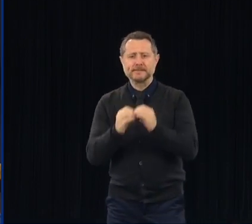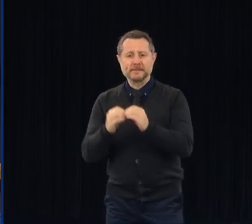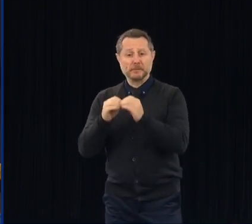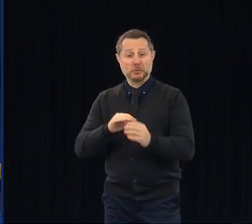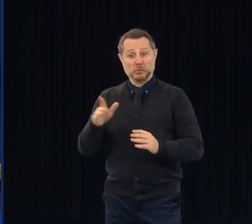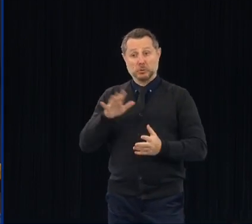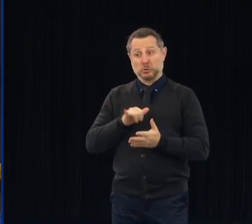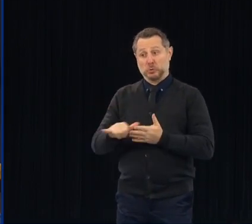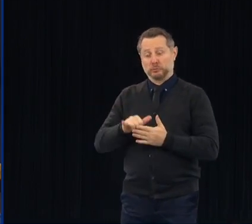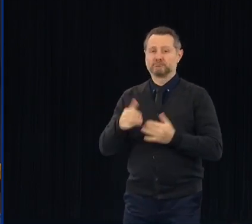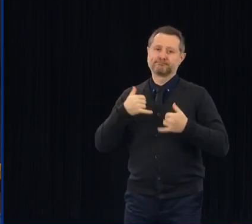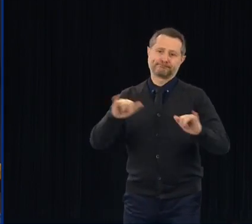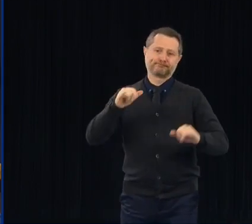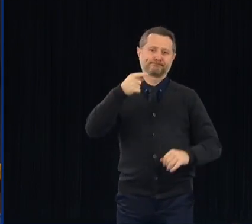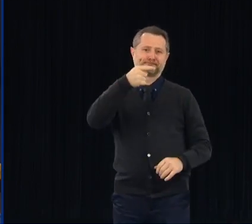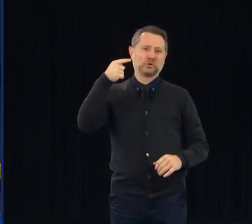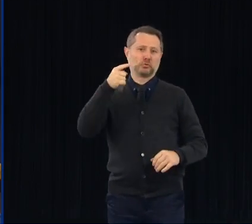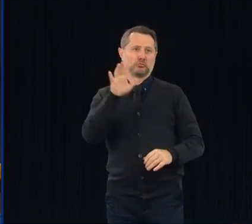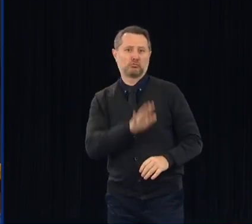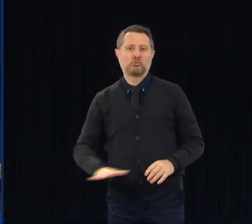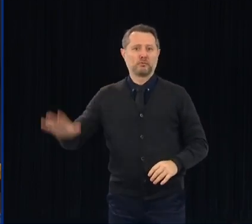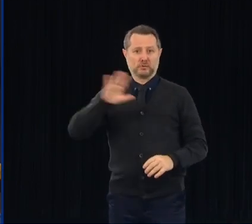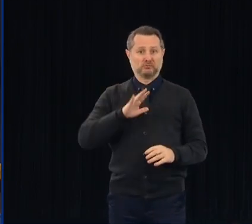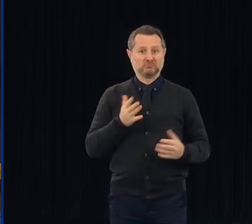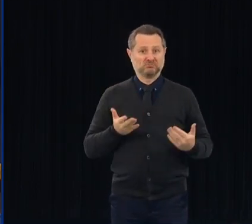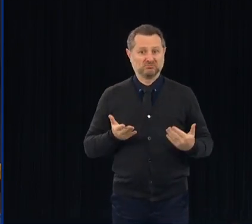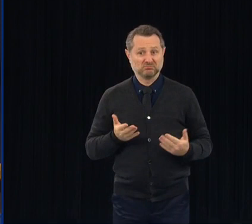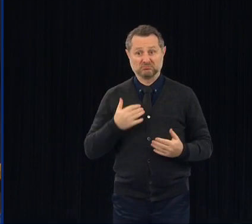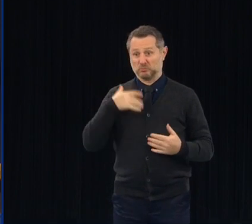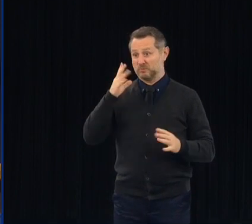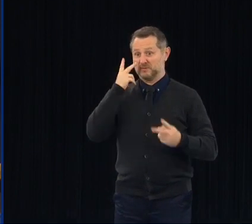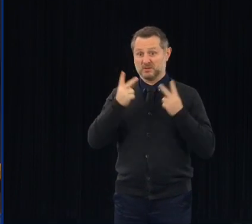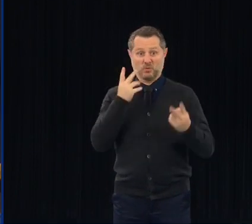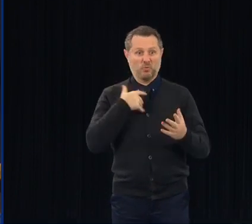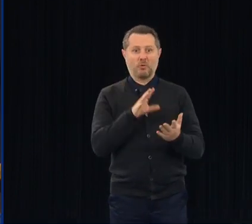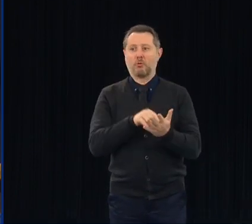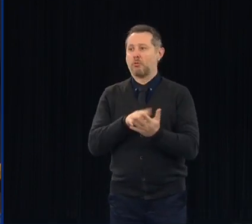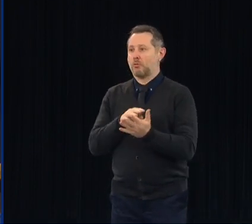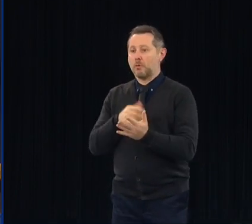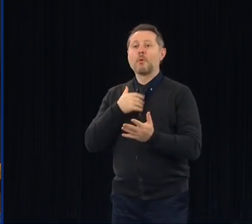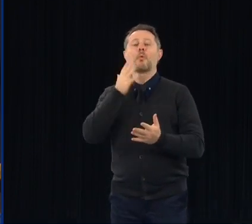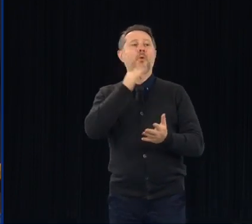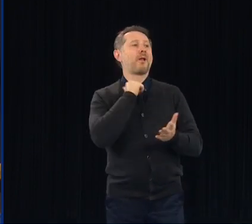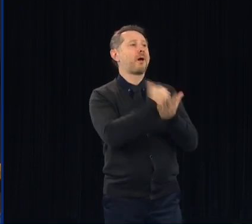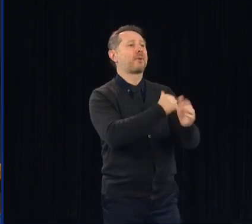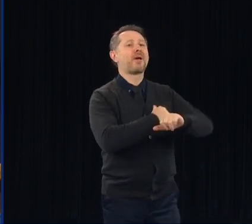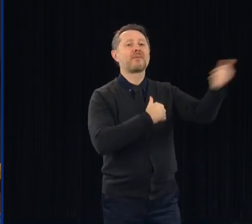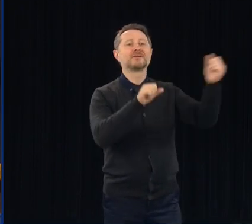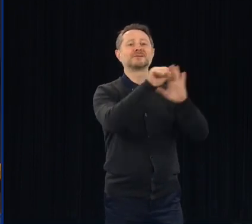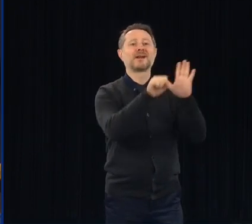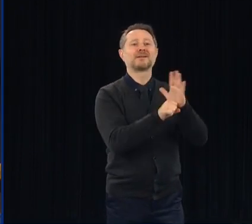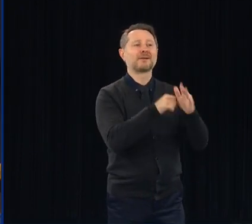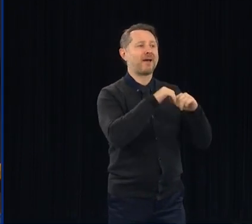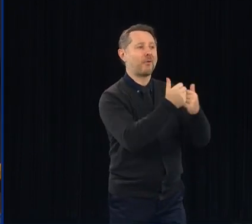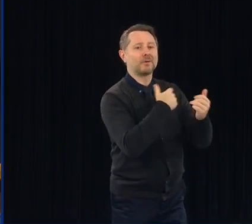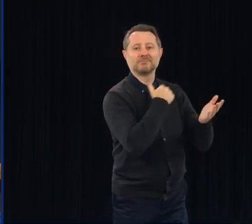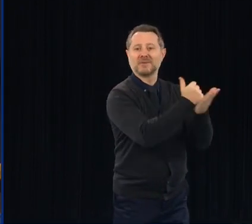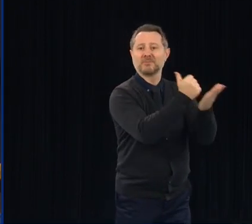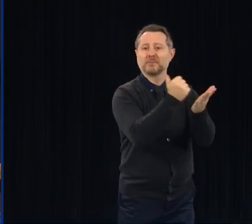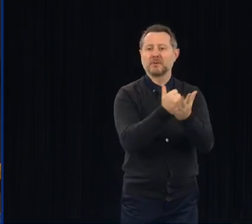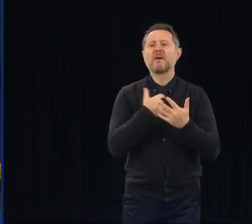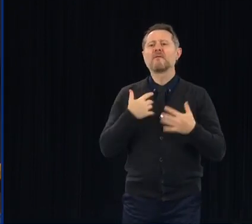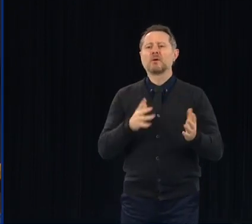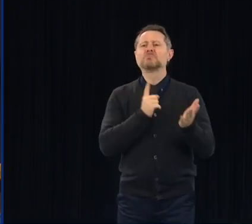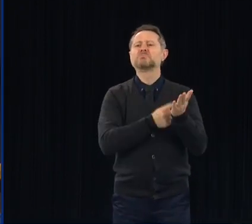also think it'll be very helpful for the other states that follow. I was just talking to Dr. Zucker about codifying everything